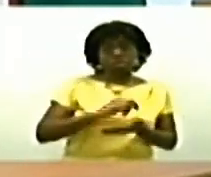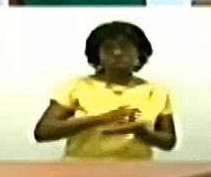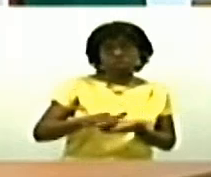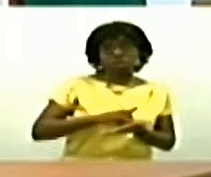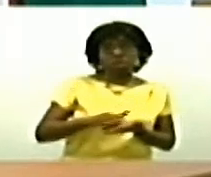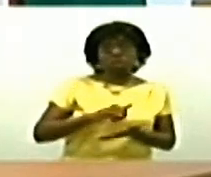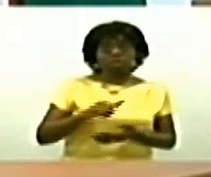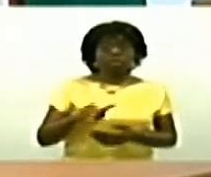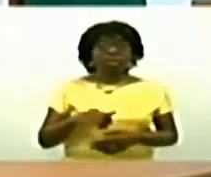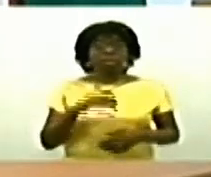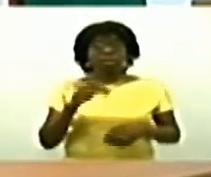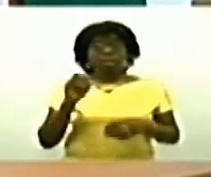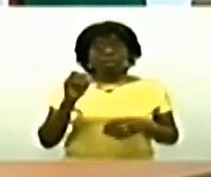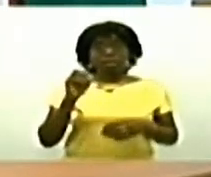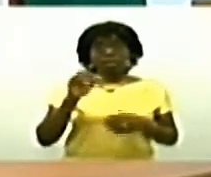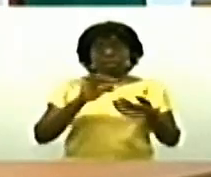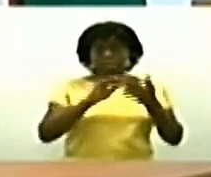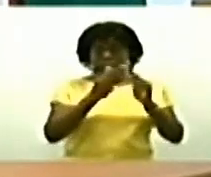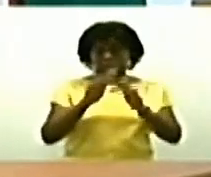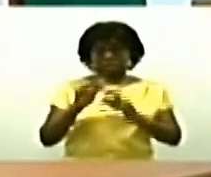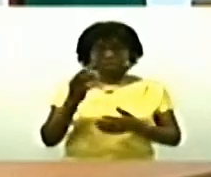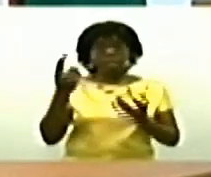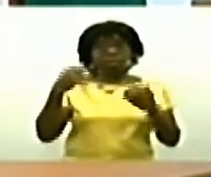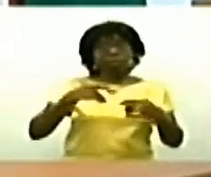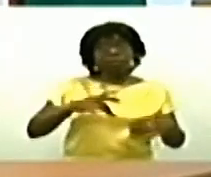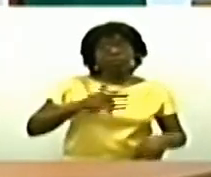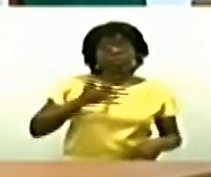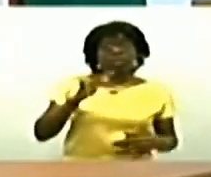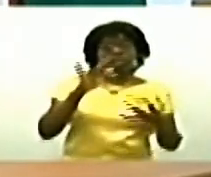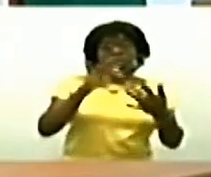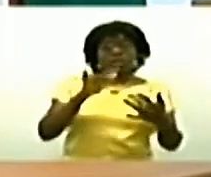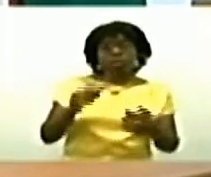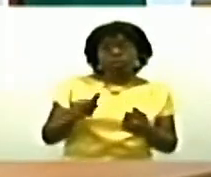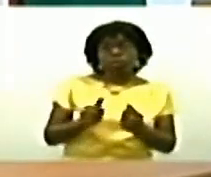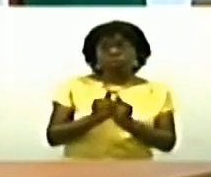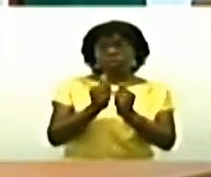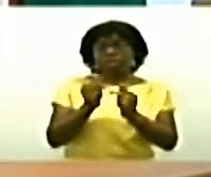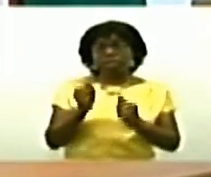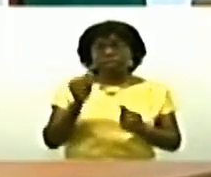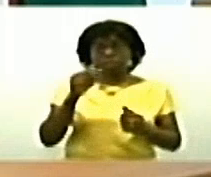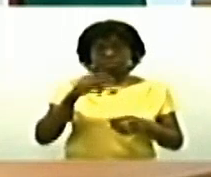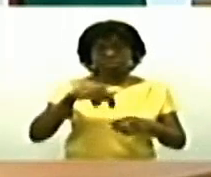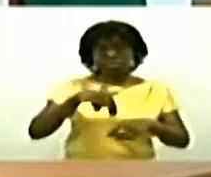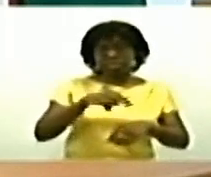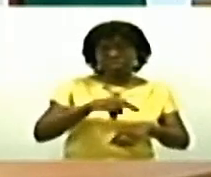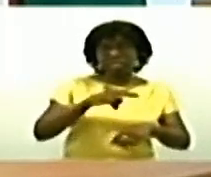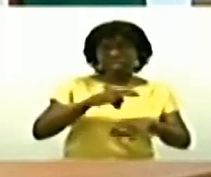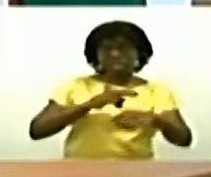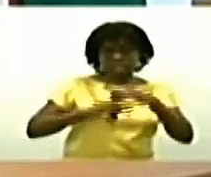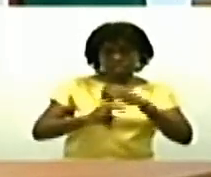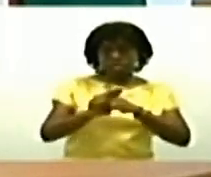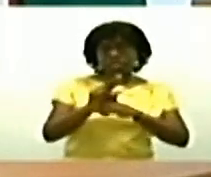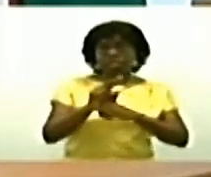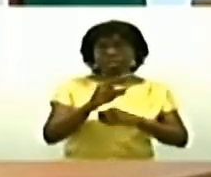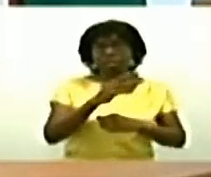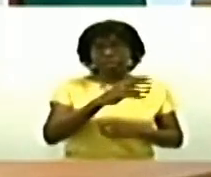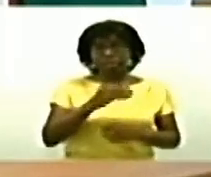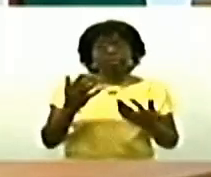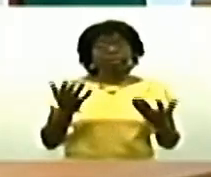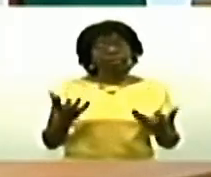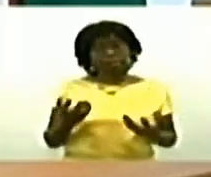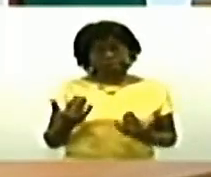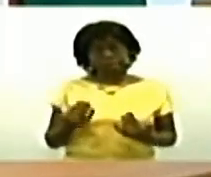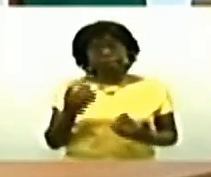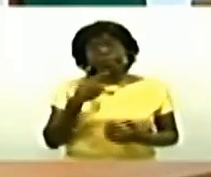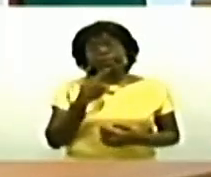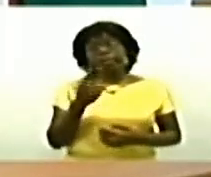They come here to feel that touch with nature. And therefore, and again, I want to appeal now to the bushers. When you